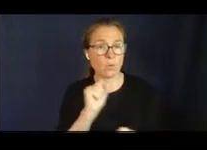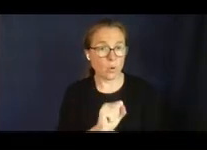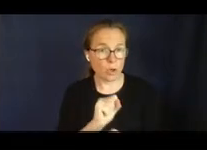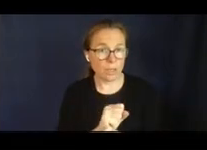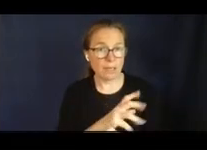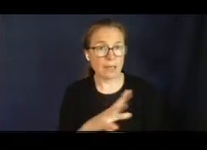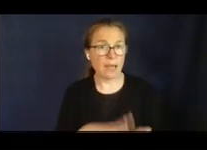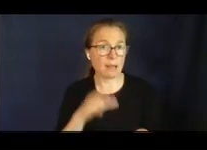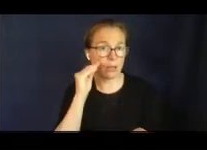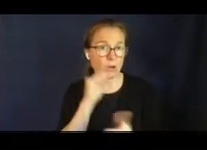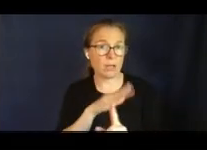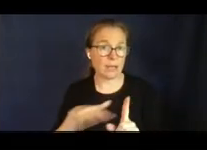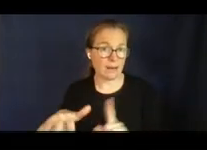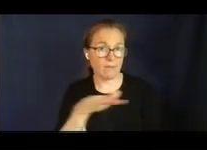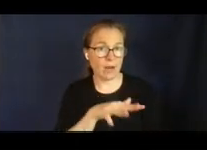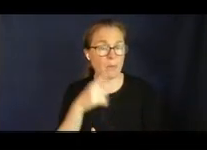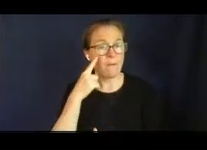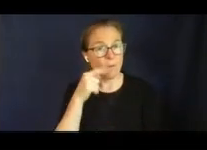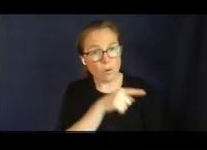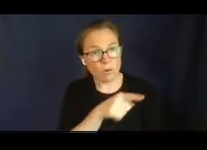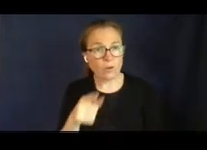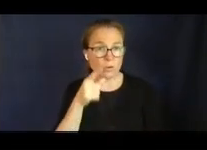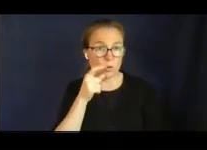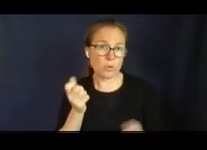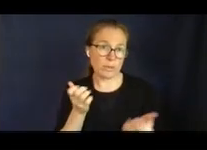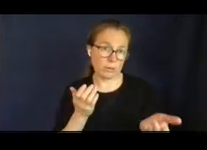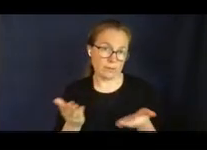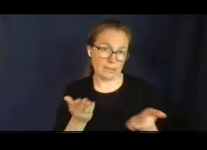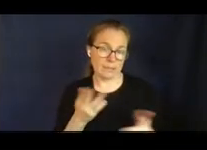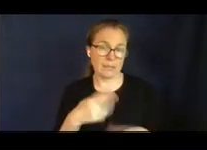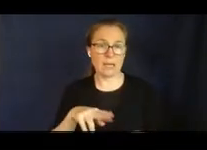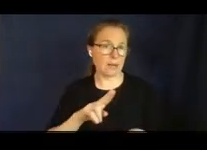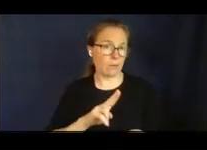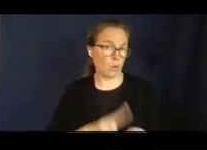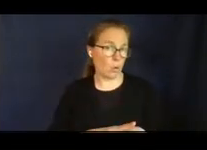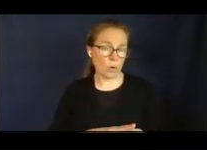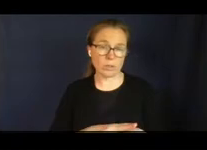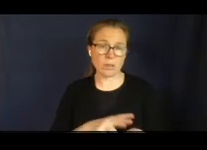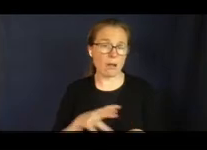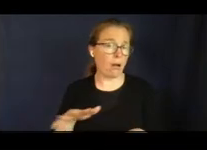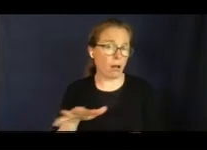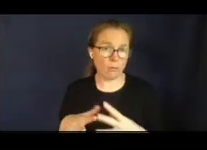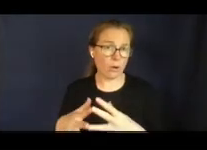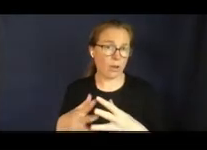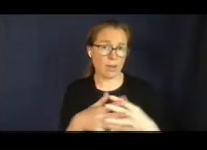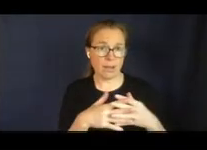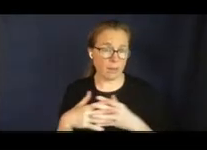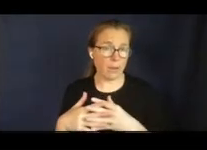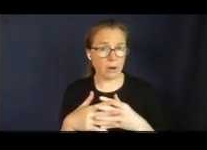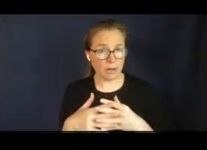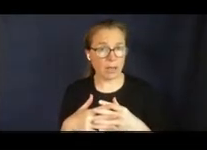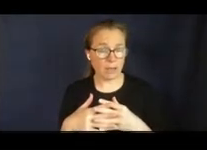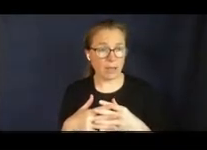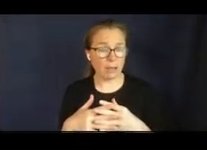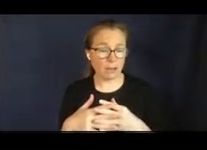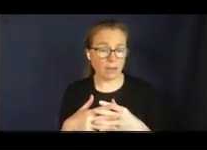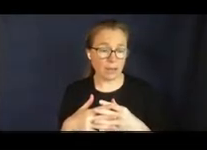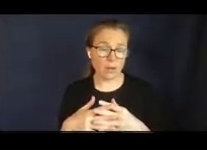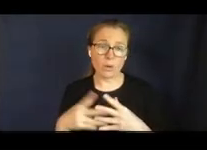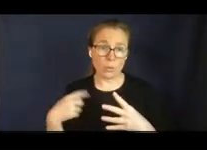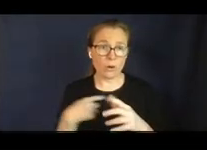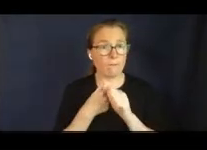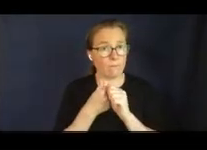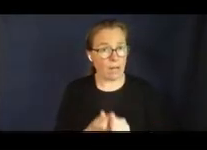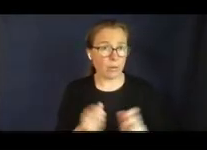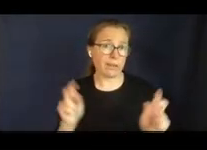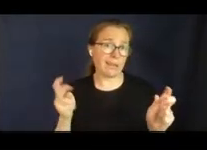for the communities we serve. And of course, as is happening around the nation, guided by, again, best practices,